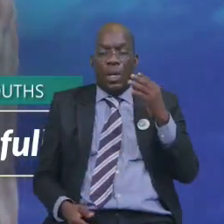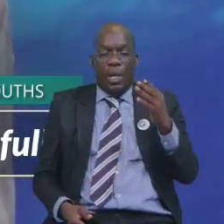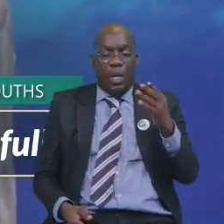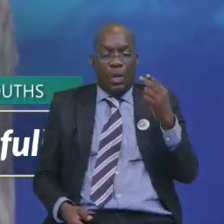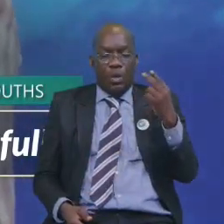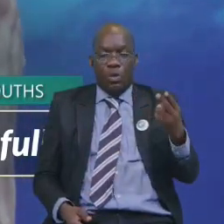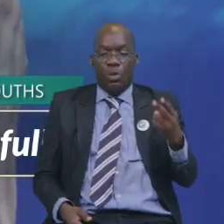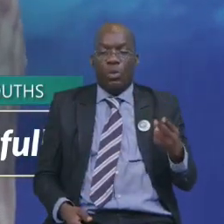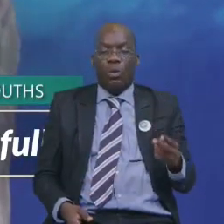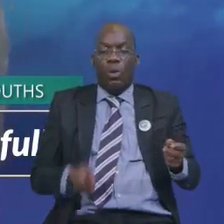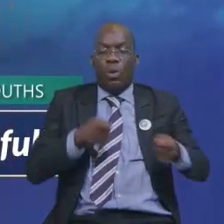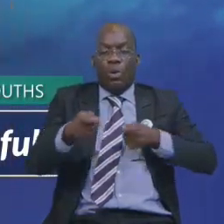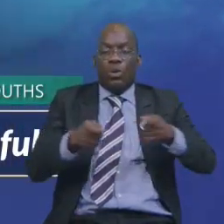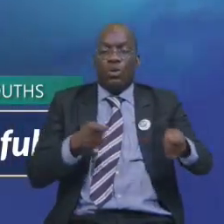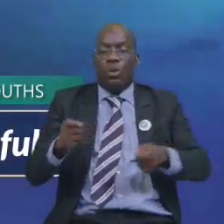unclean